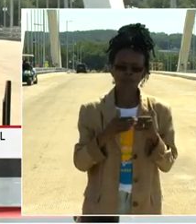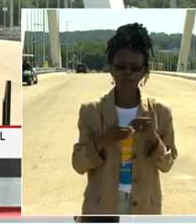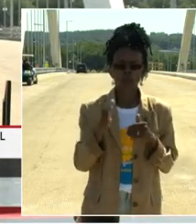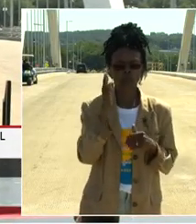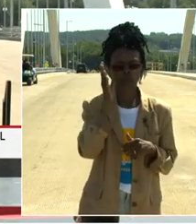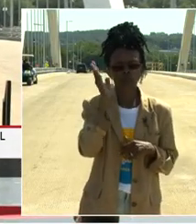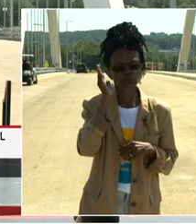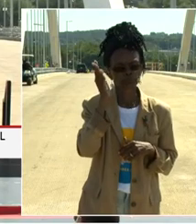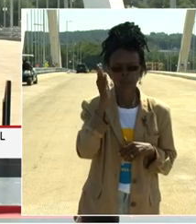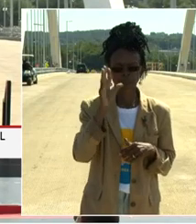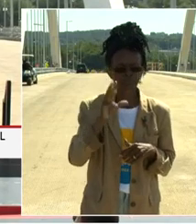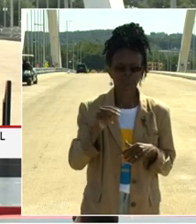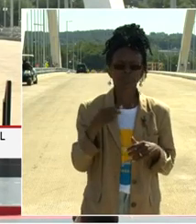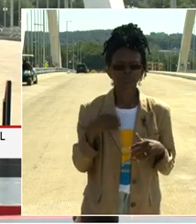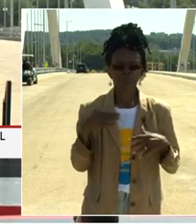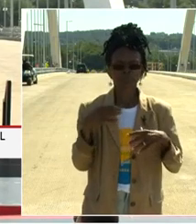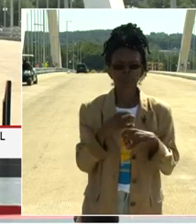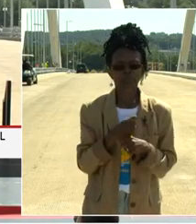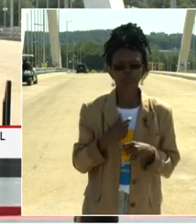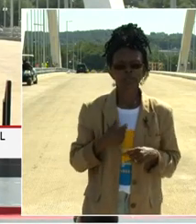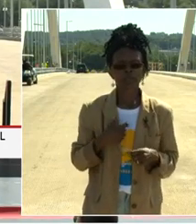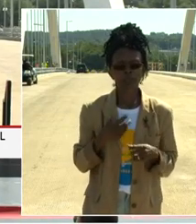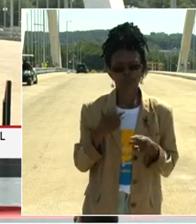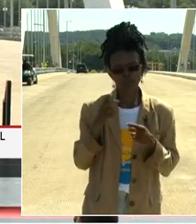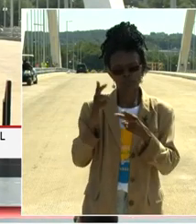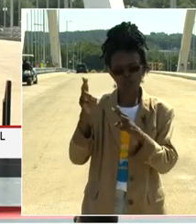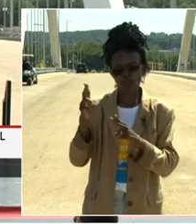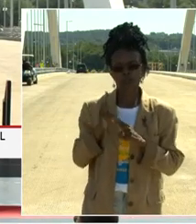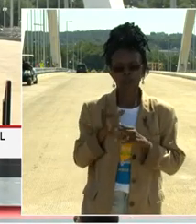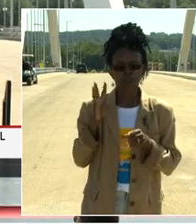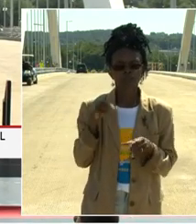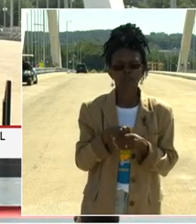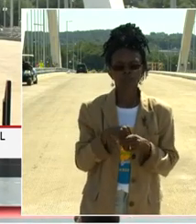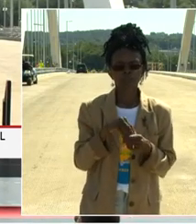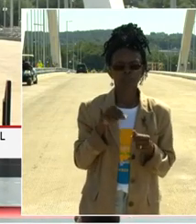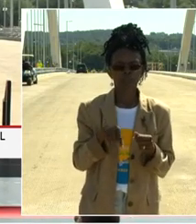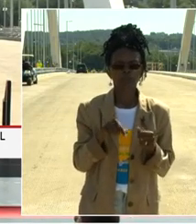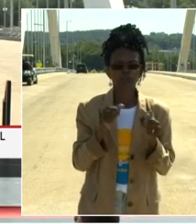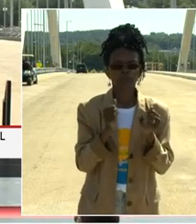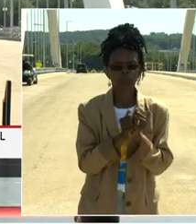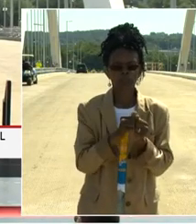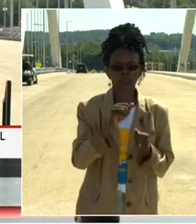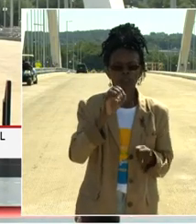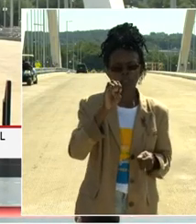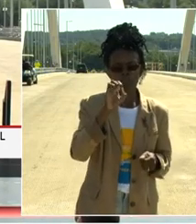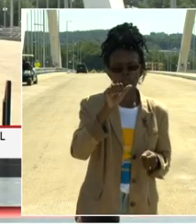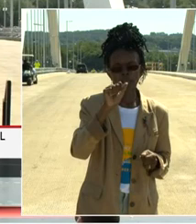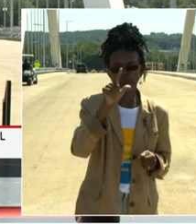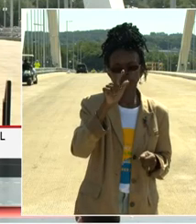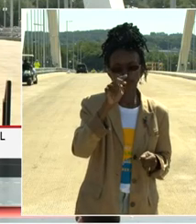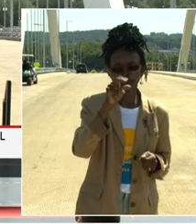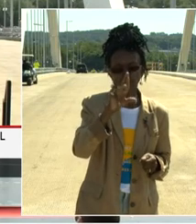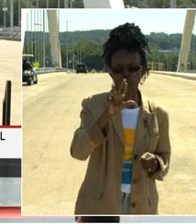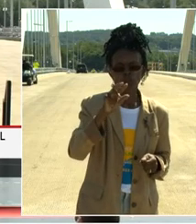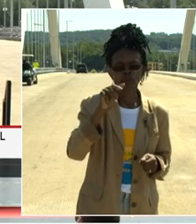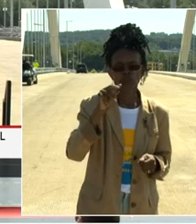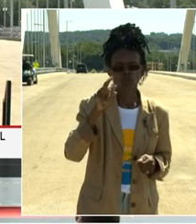want all of you to understand as well that Eleanor Holmes Norton does not have a vote in the Congress of the United States